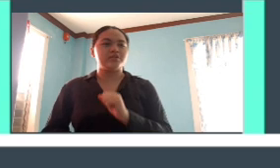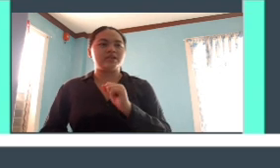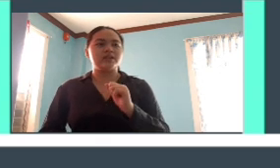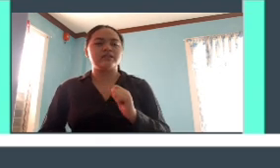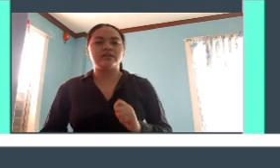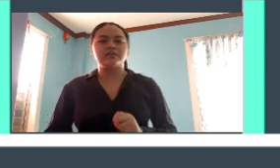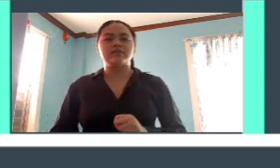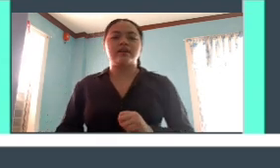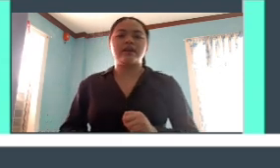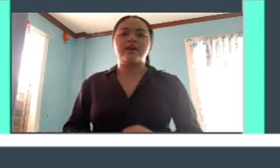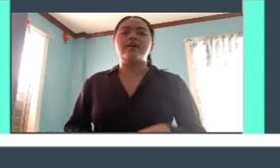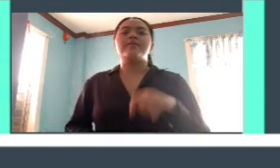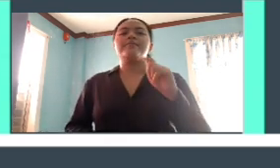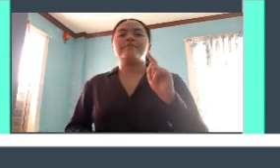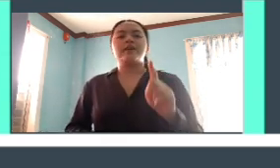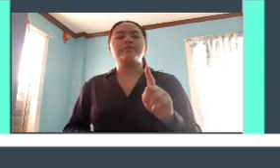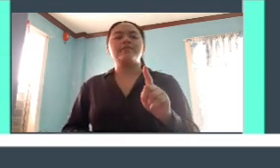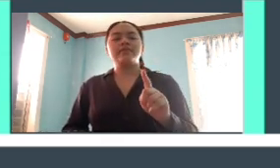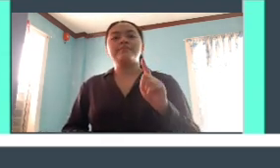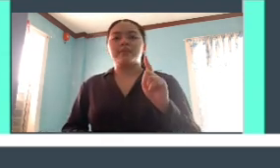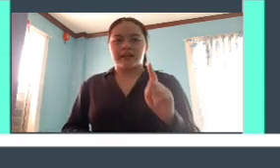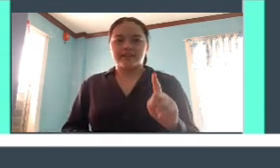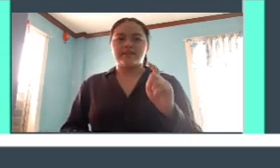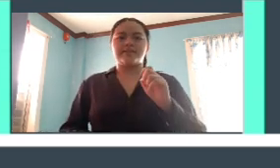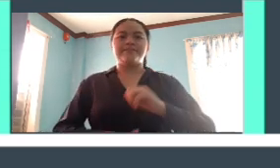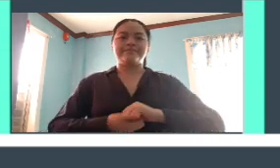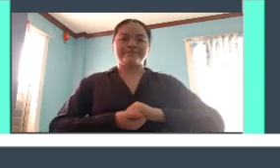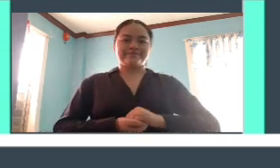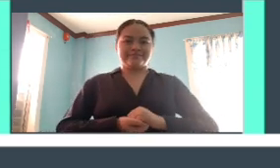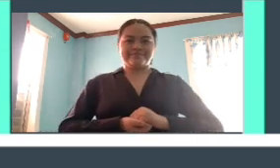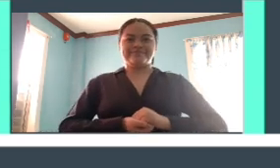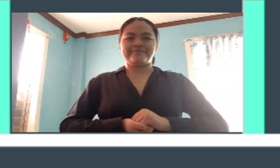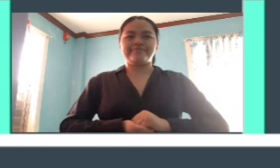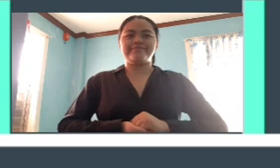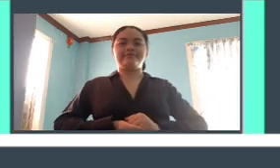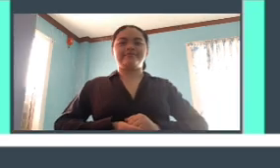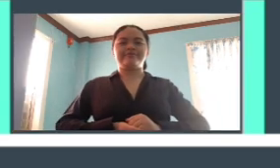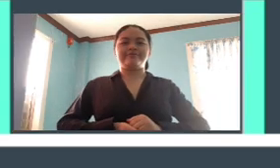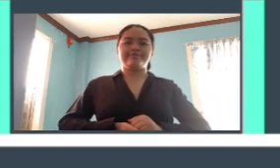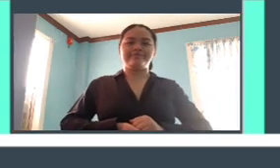let's proceed now to the flowering plants.